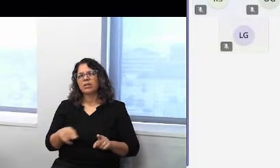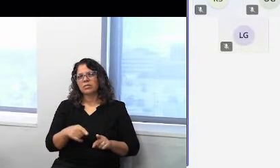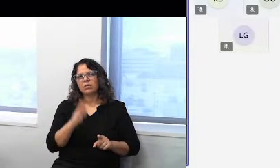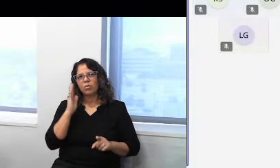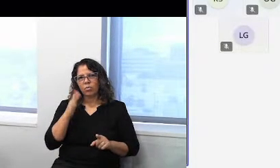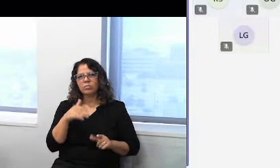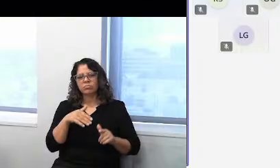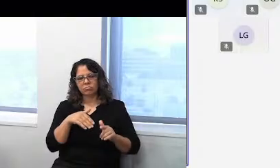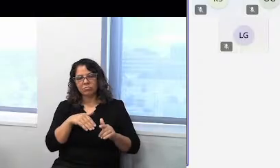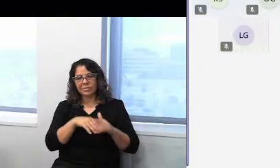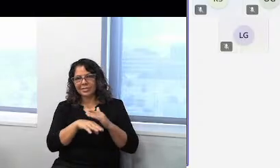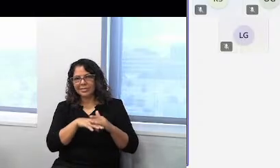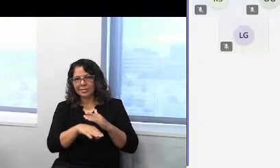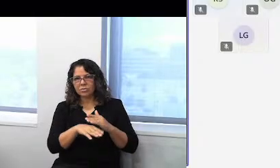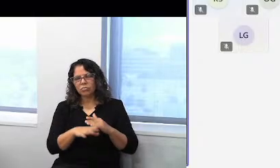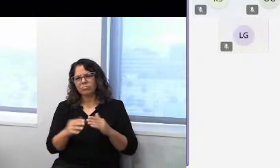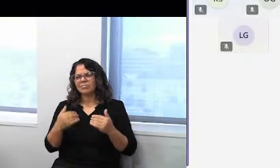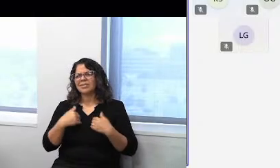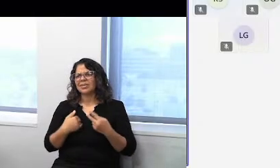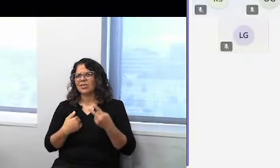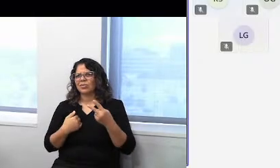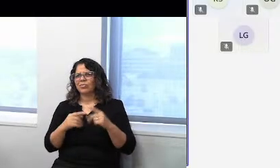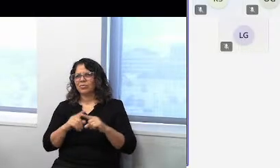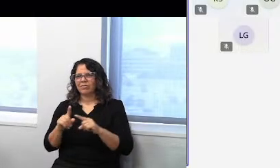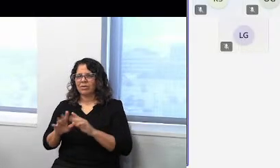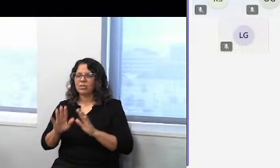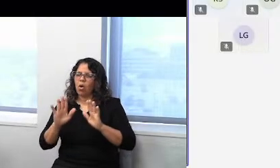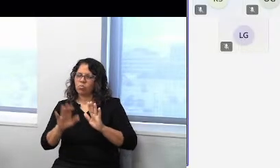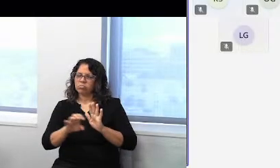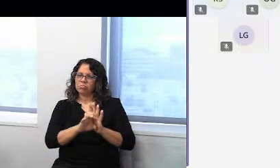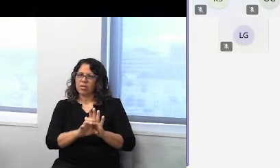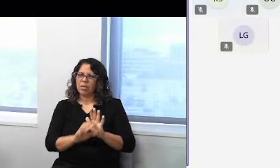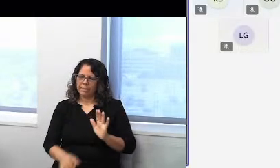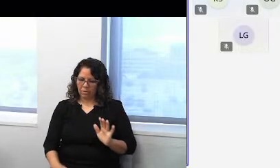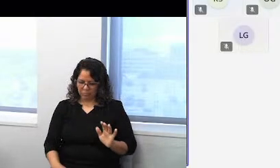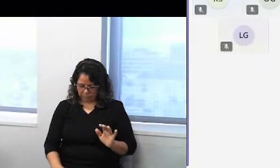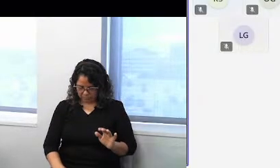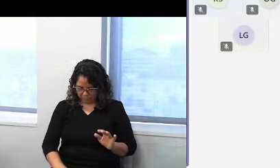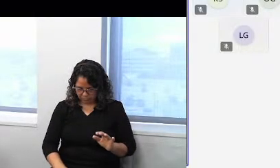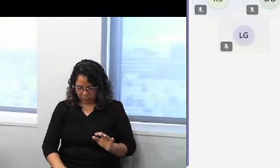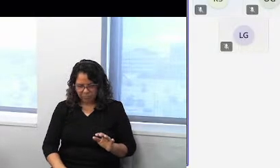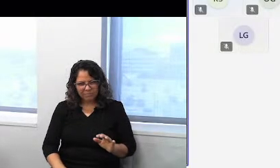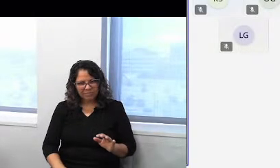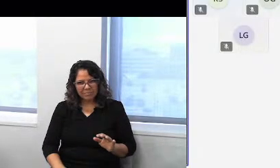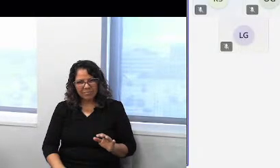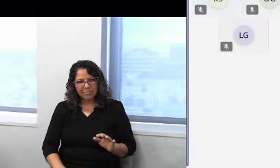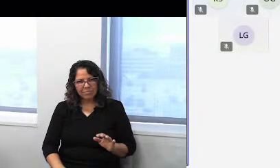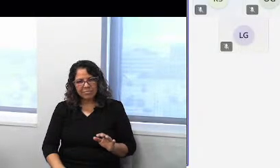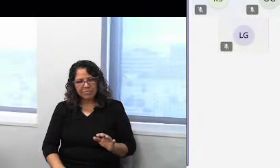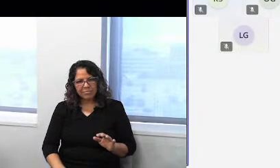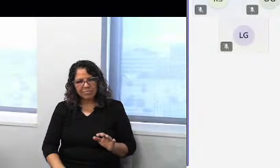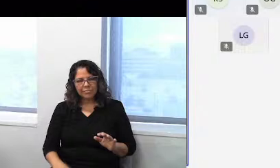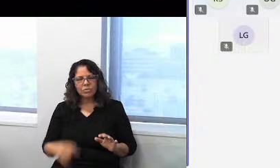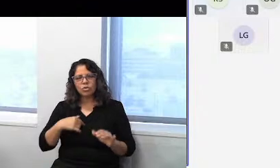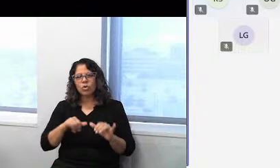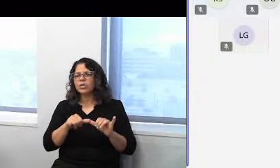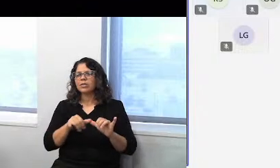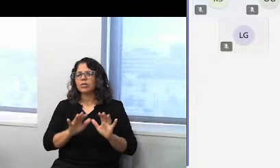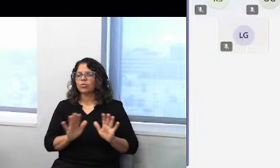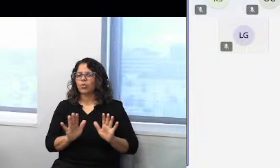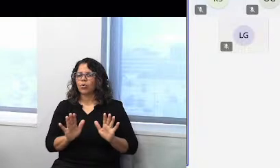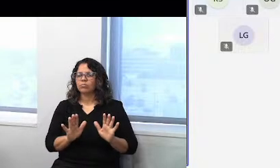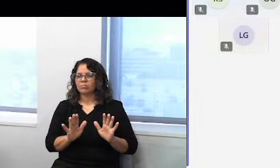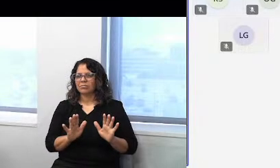so let me try to give you an example to maybe make this more clear. And I am not an engineer, so you'll have the better of me on this example. But